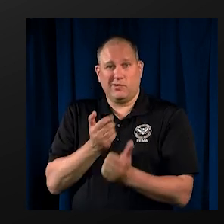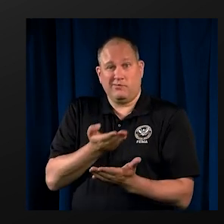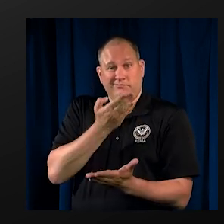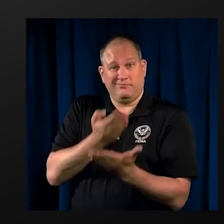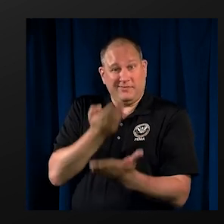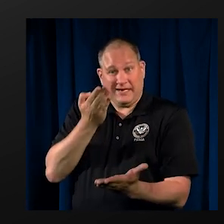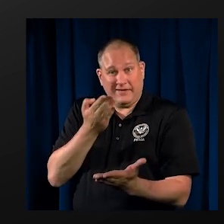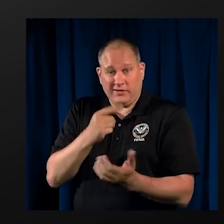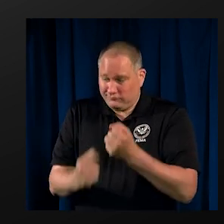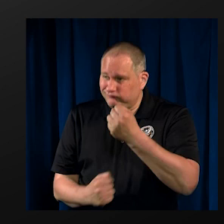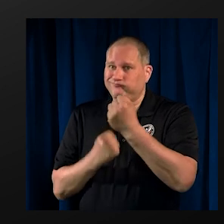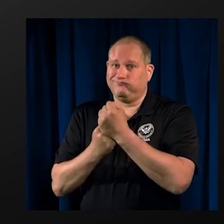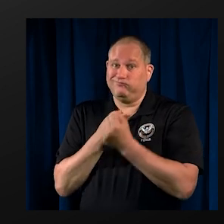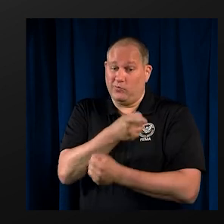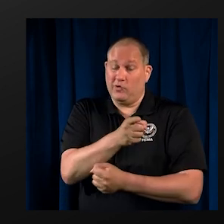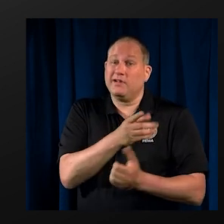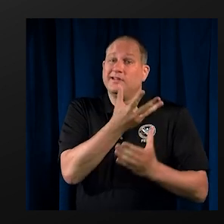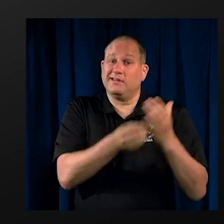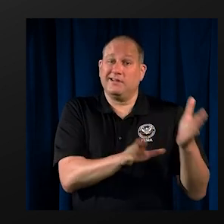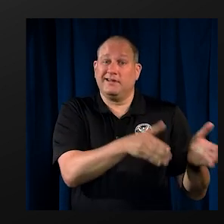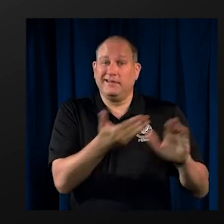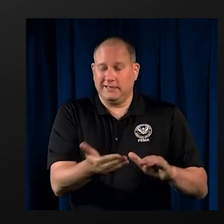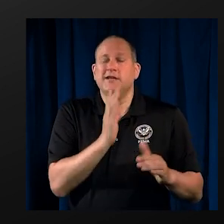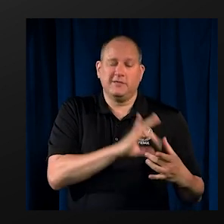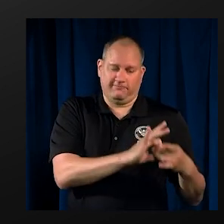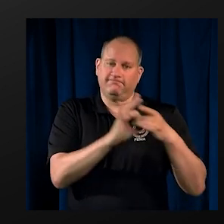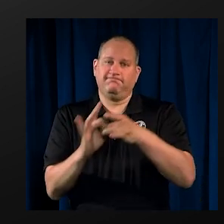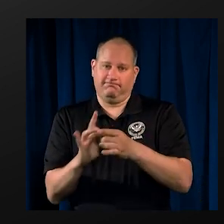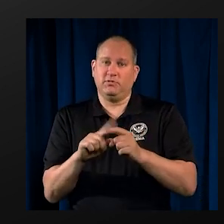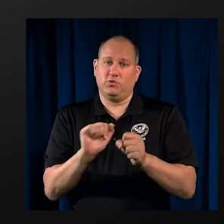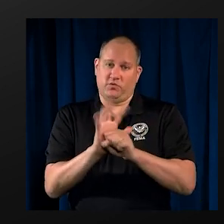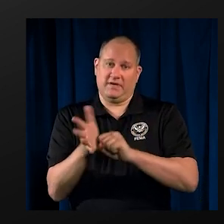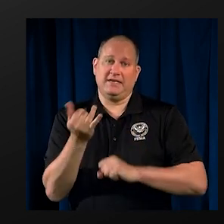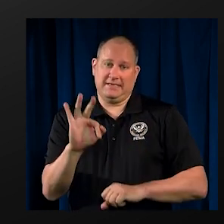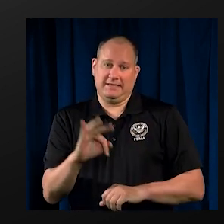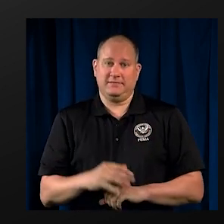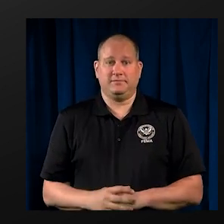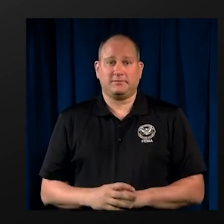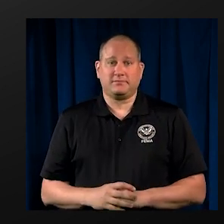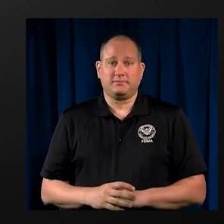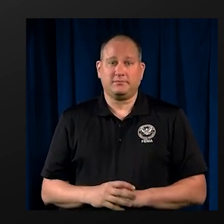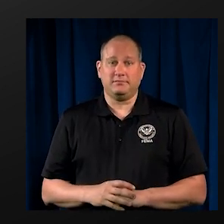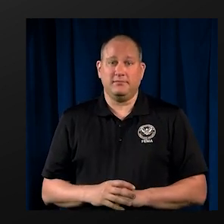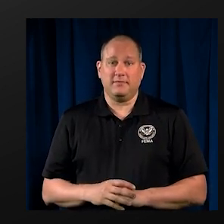them with evidence to support that the death was attributable to COVID-19.